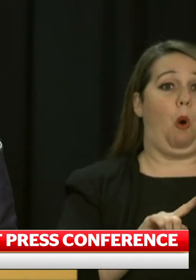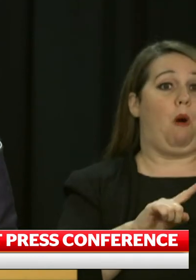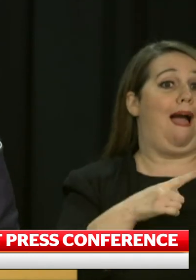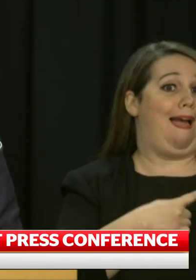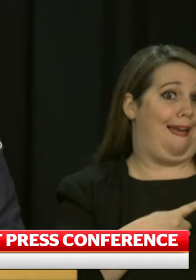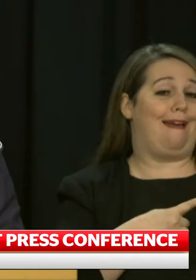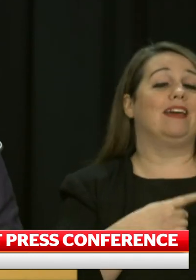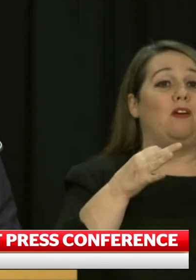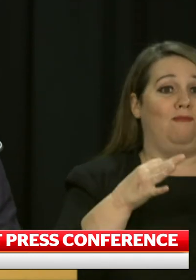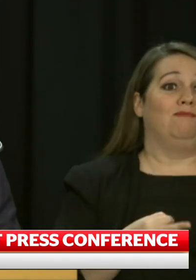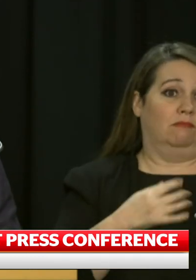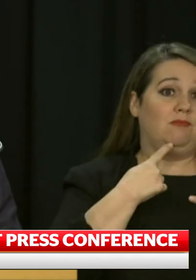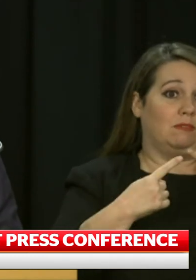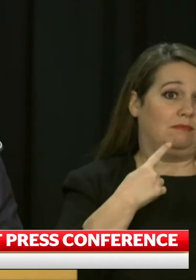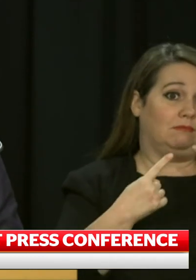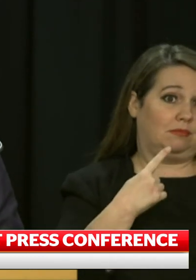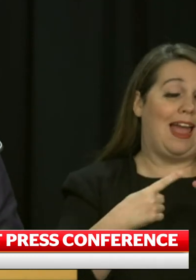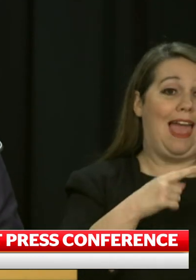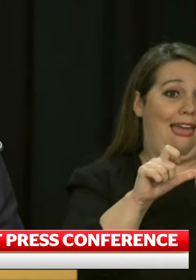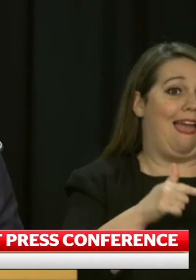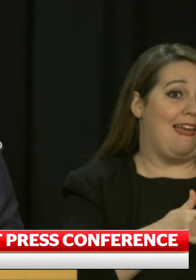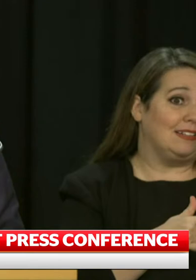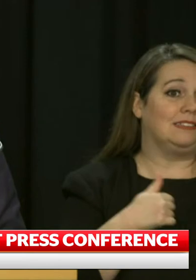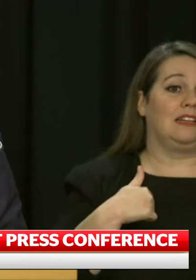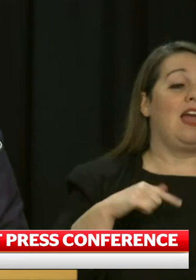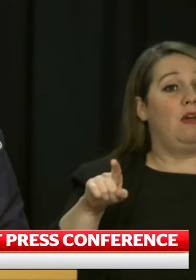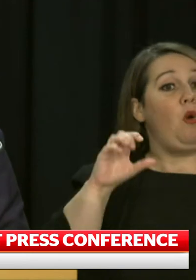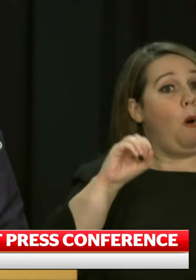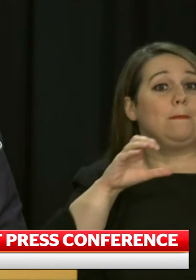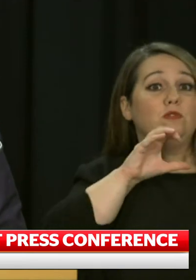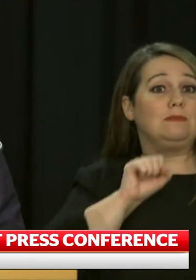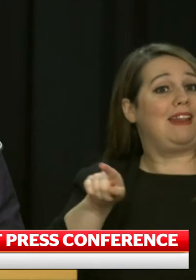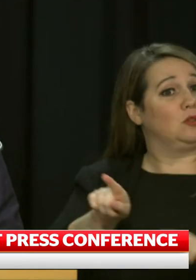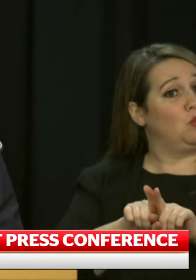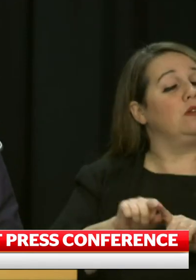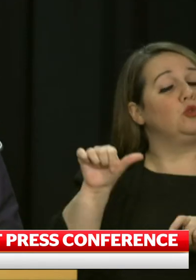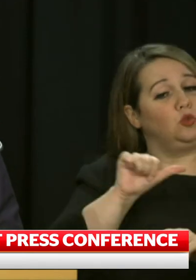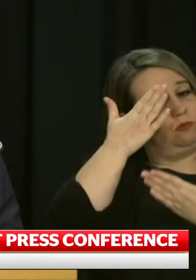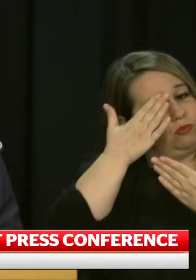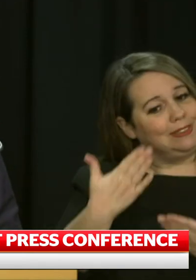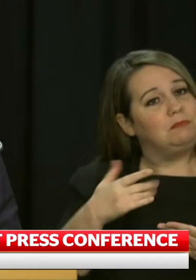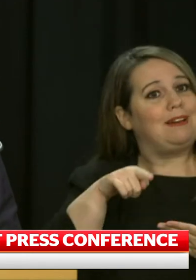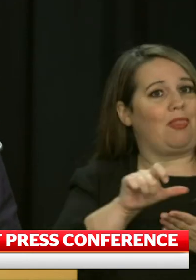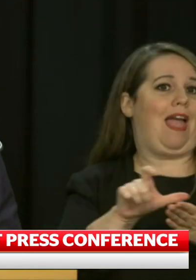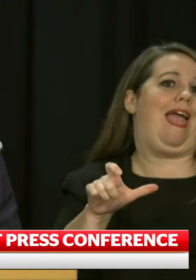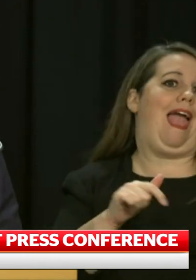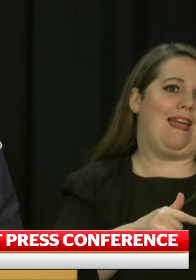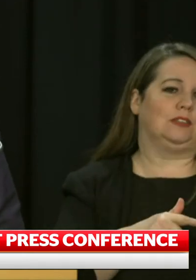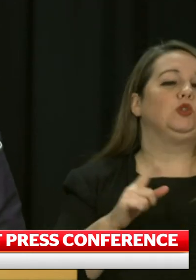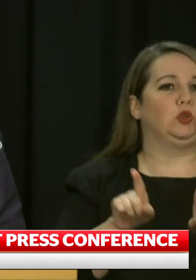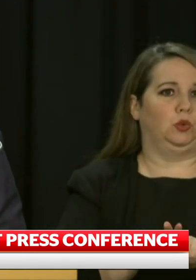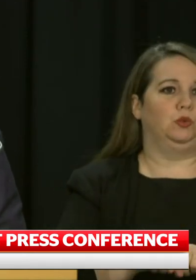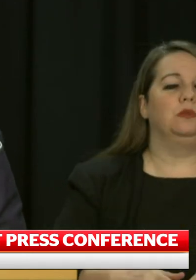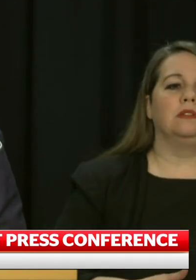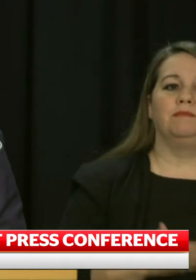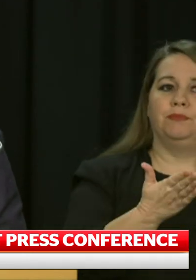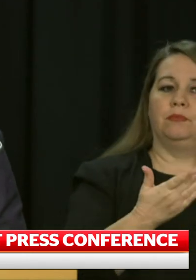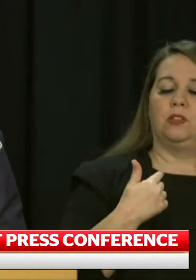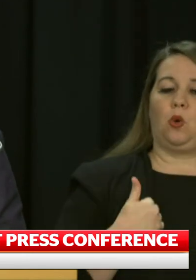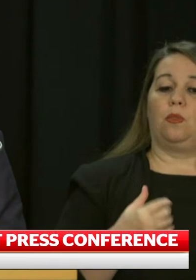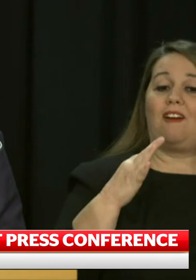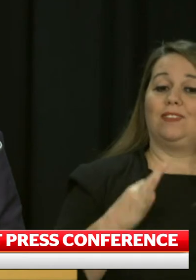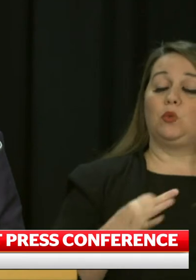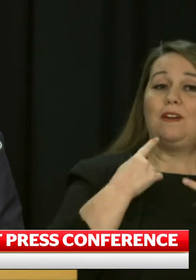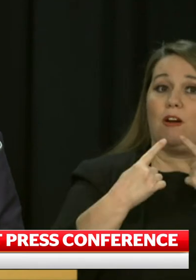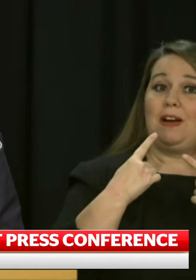we're asked for information from the Ombudsman. I'd expect them to comply with that as well. While we're talking about the Official Information Act, RNZ